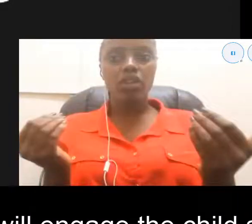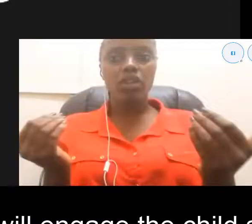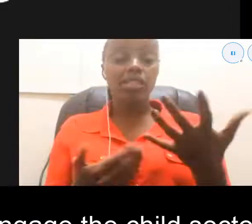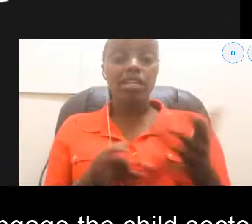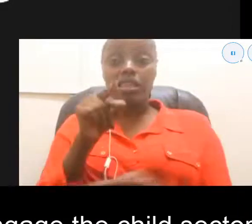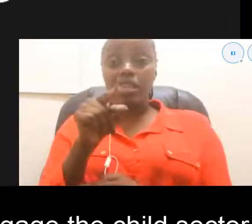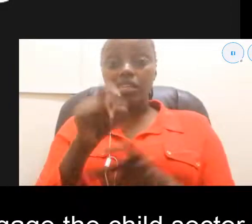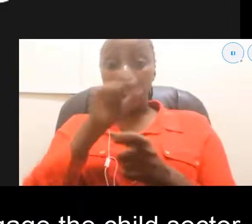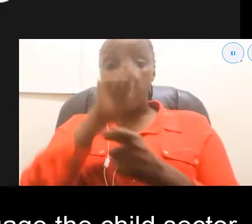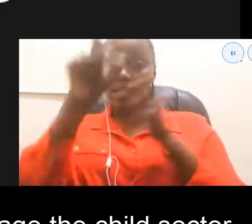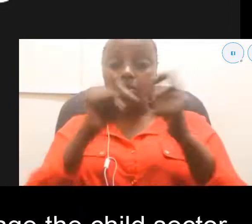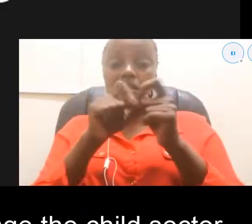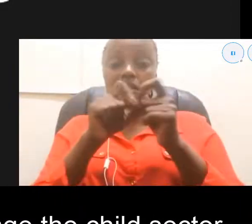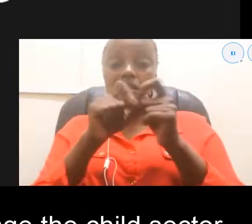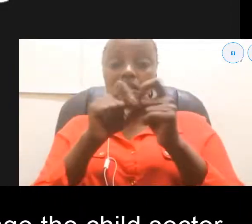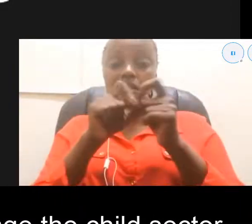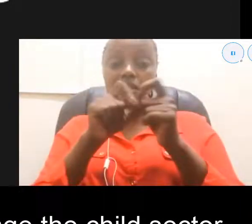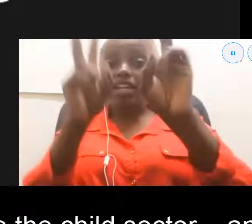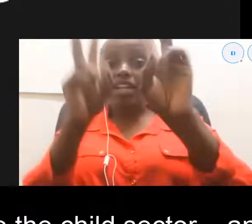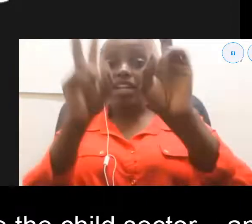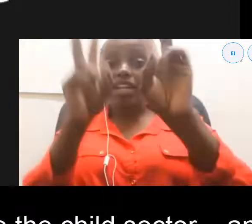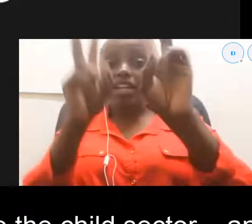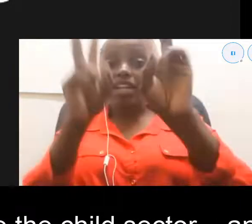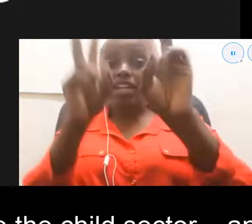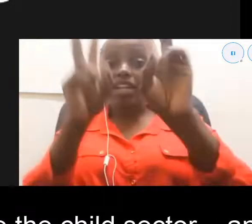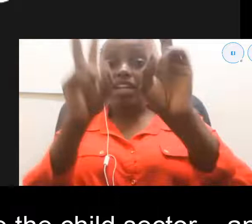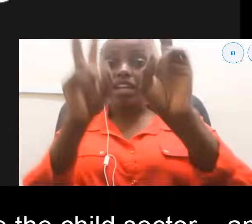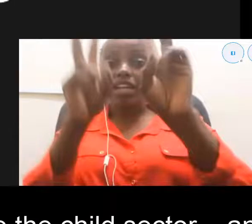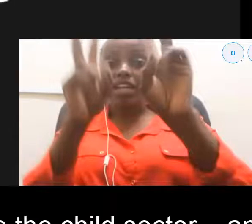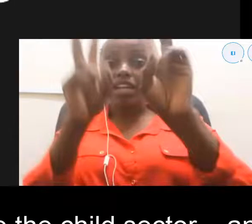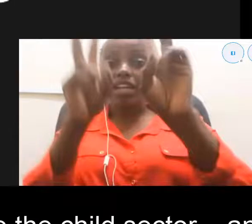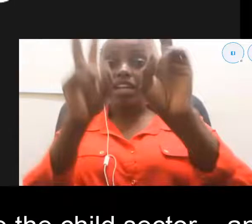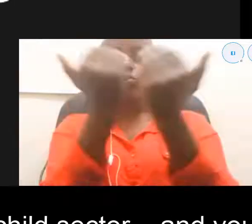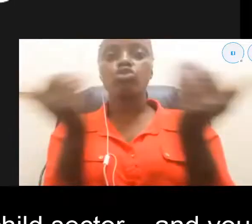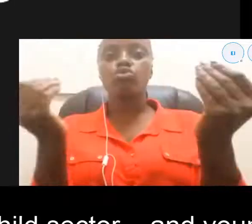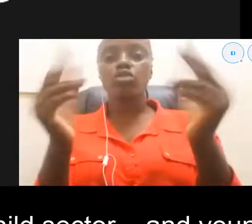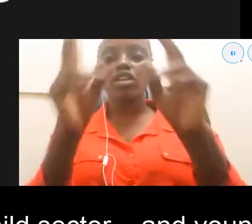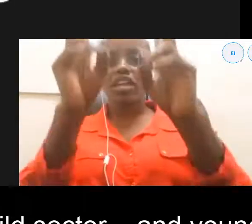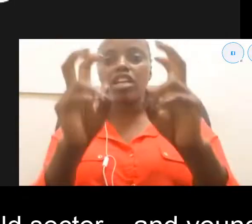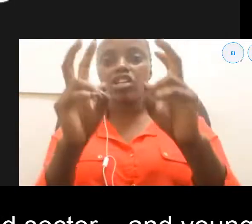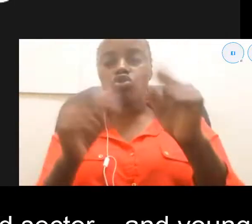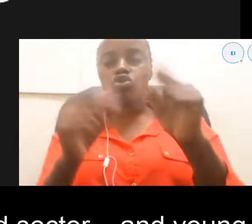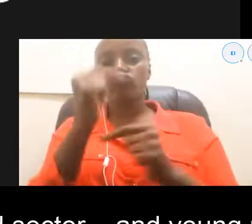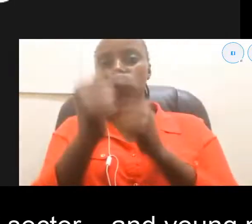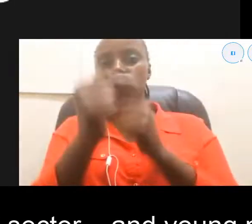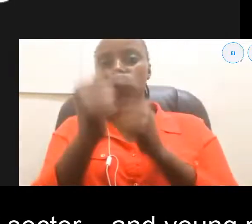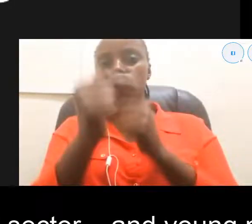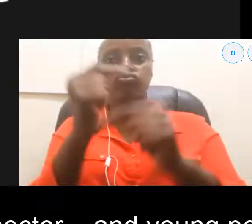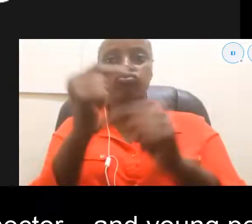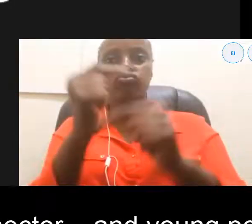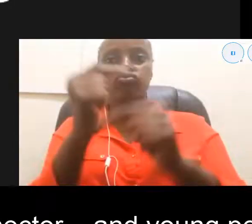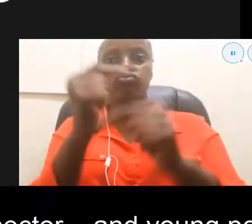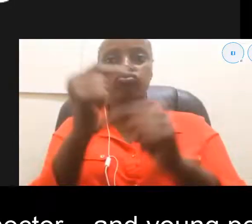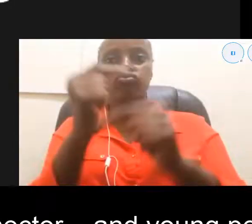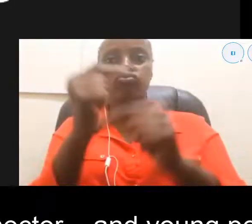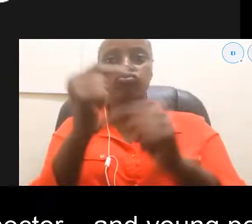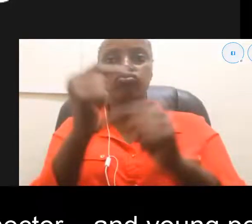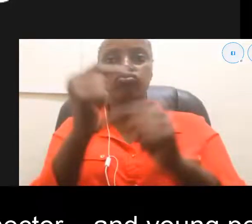specific agenda items that will be focusing on children's issues. Subsequently, again, being able to